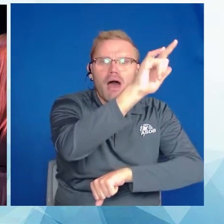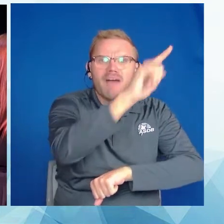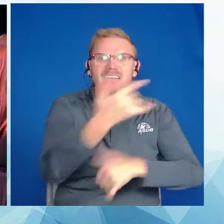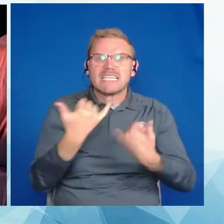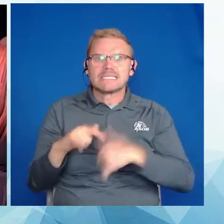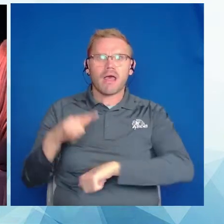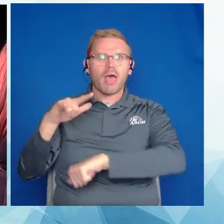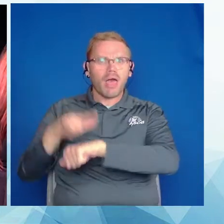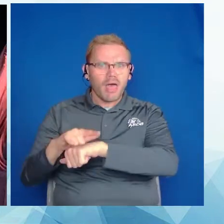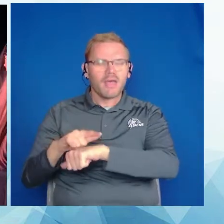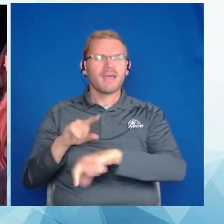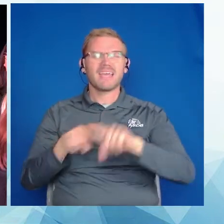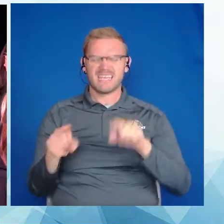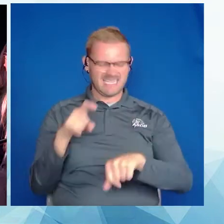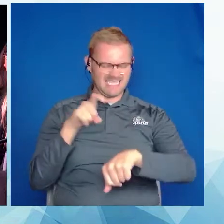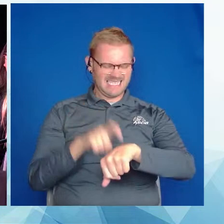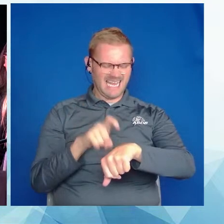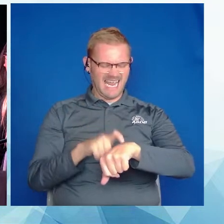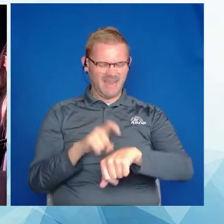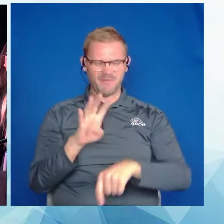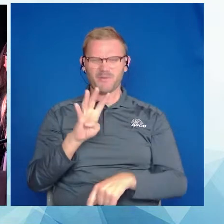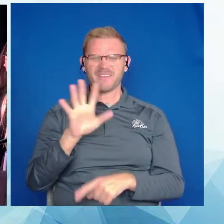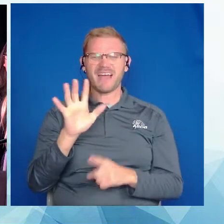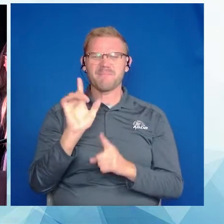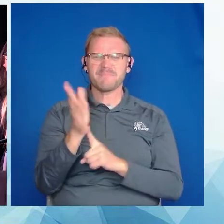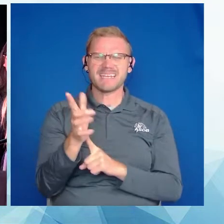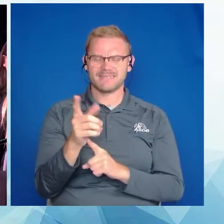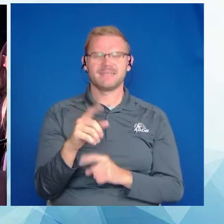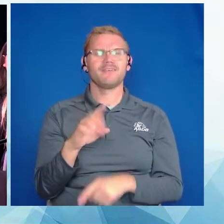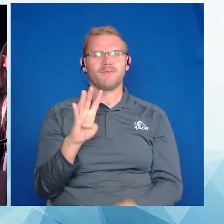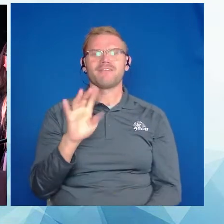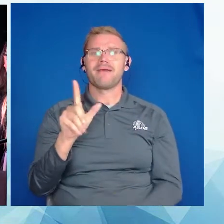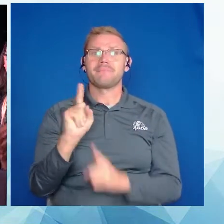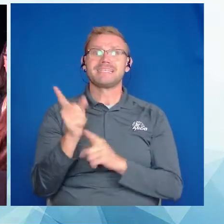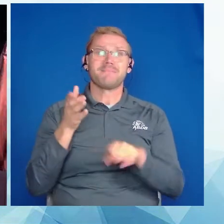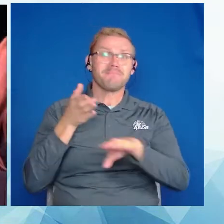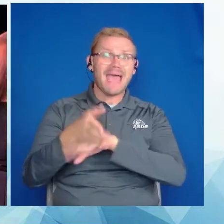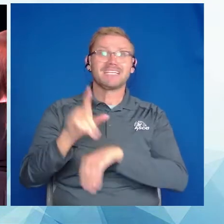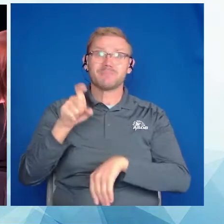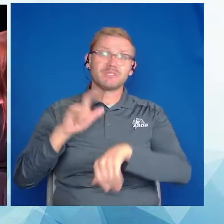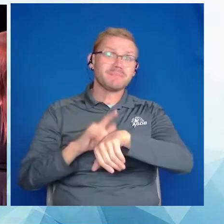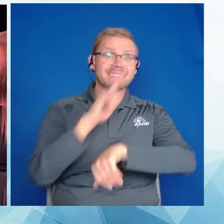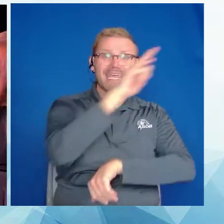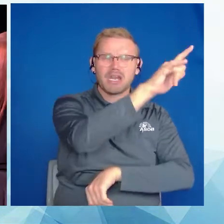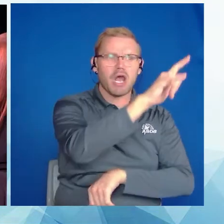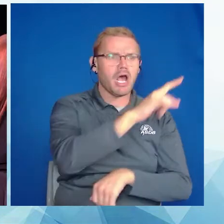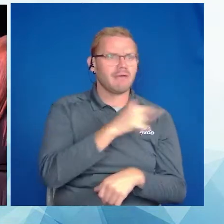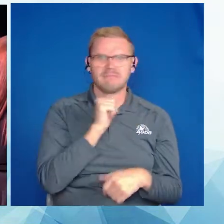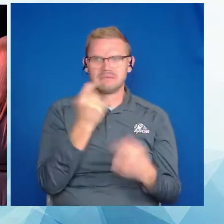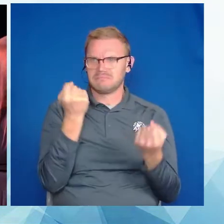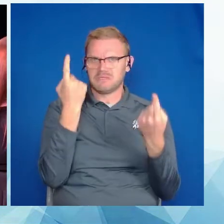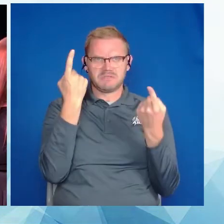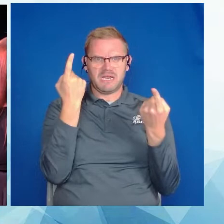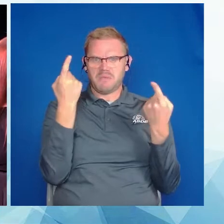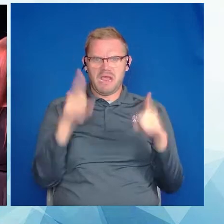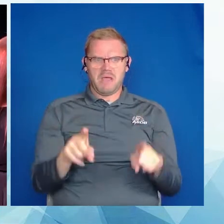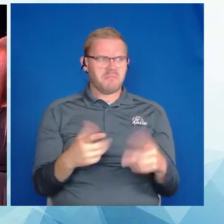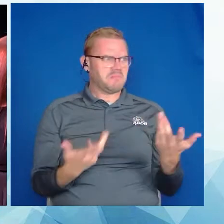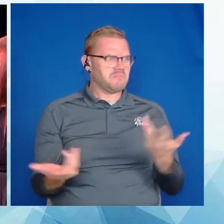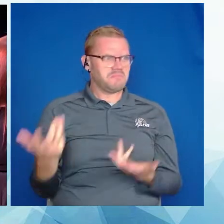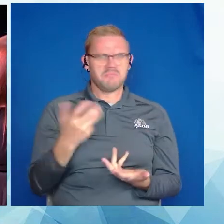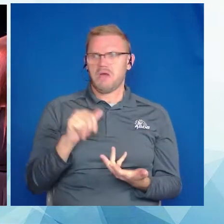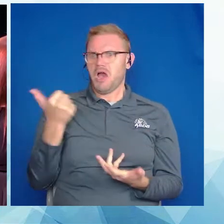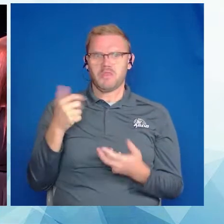the time, and it was 45 minutes past takeoff time. He didn't know what was going on. The